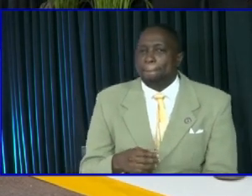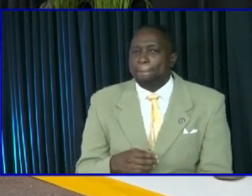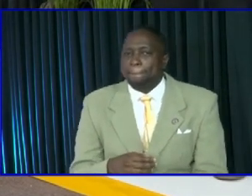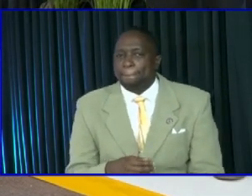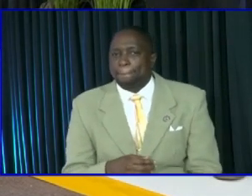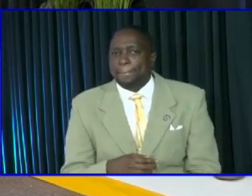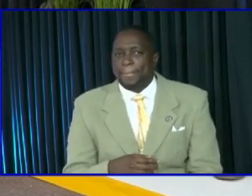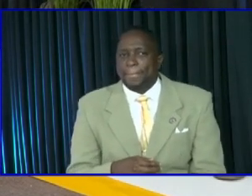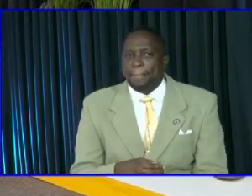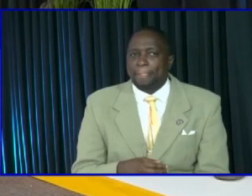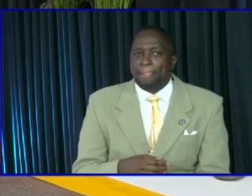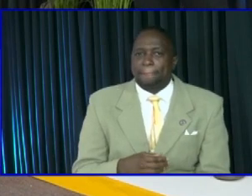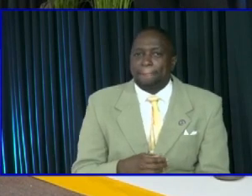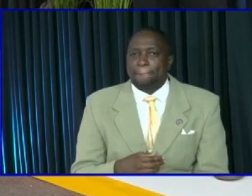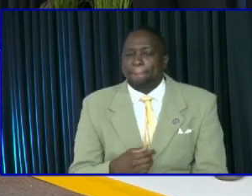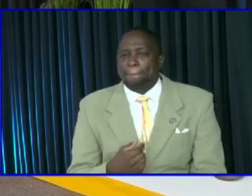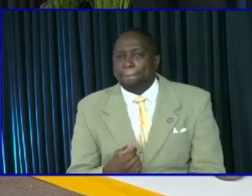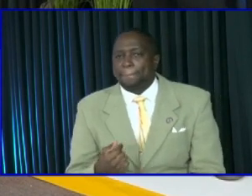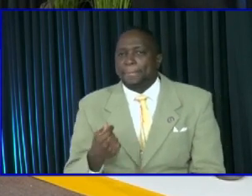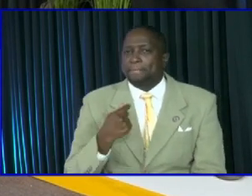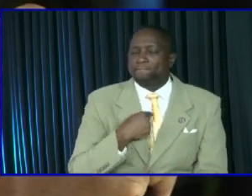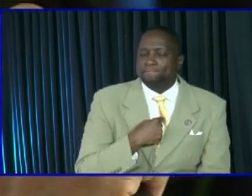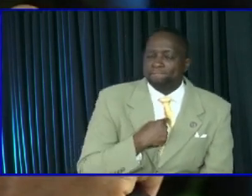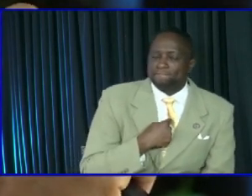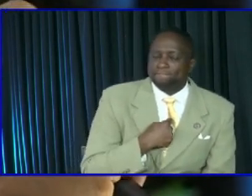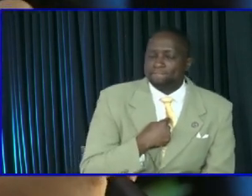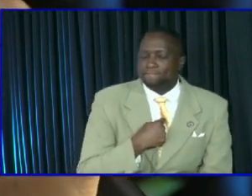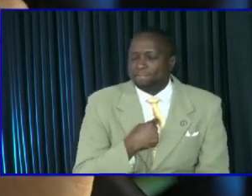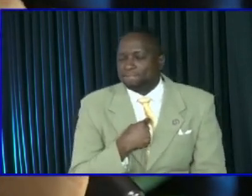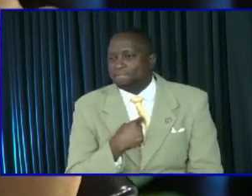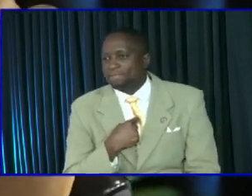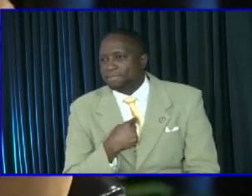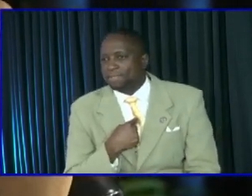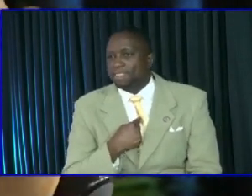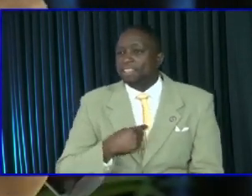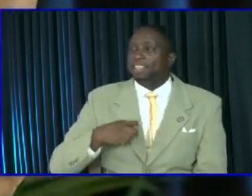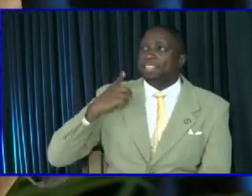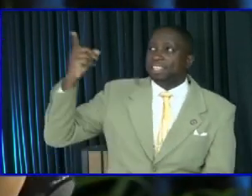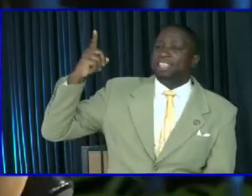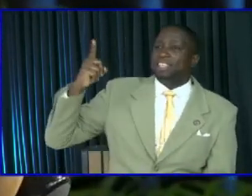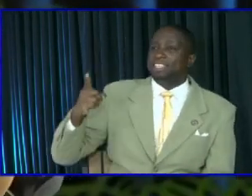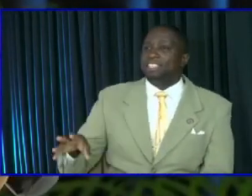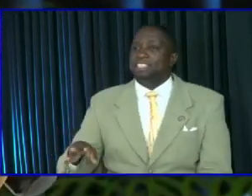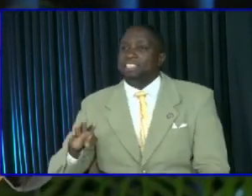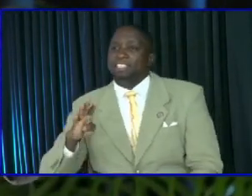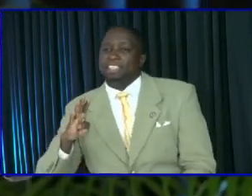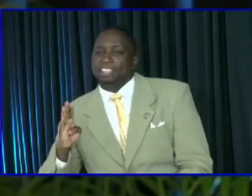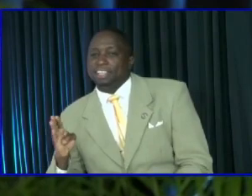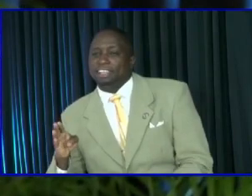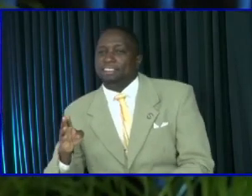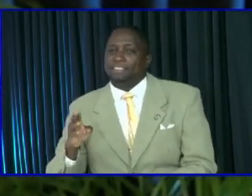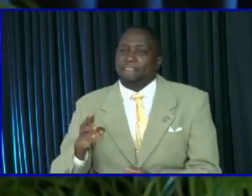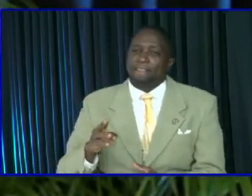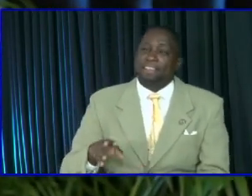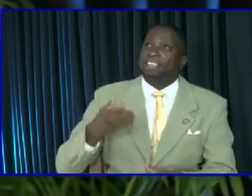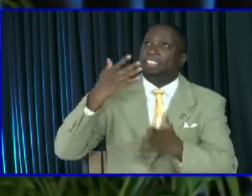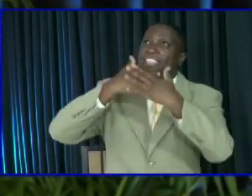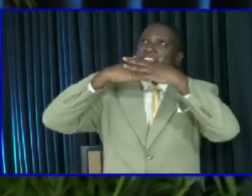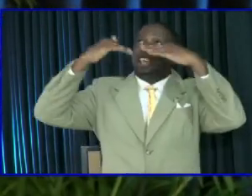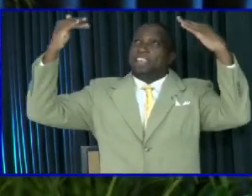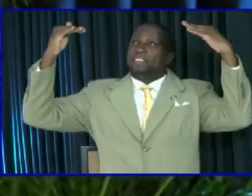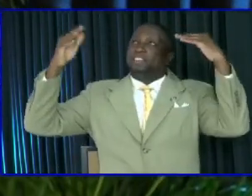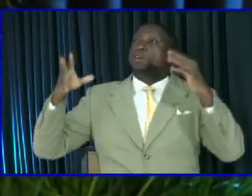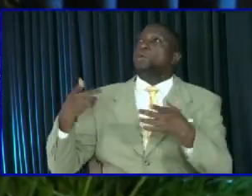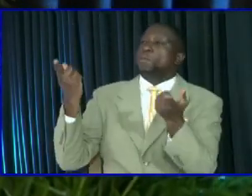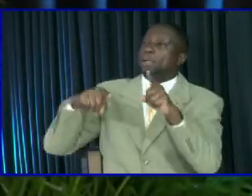Better set the house in order, maybe coming soon. And it's like Adam Bomb